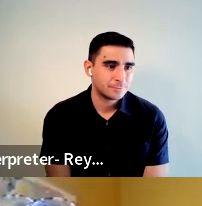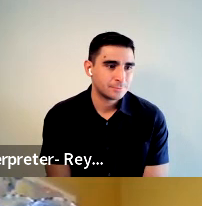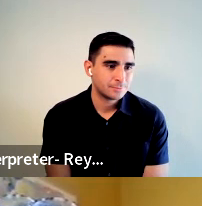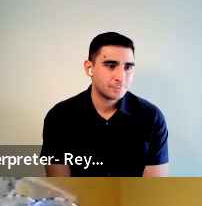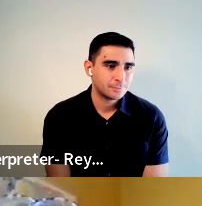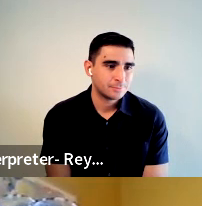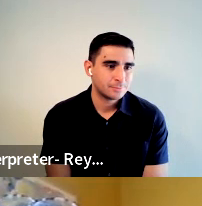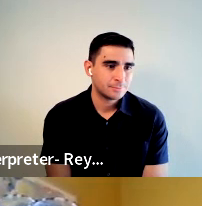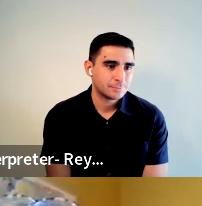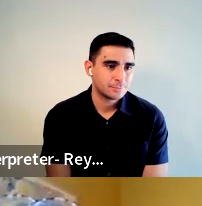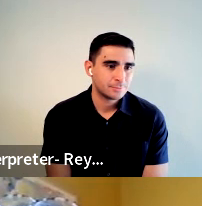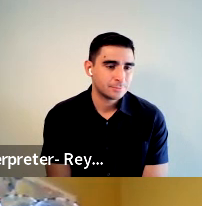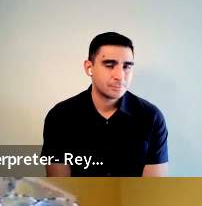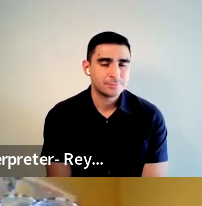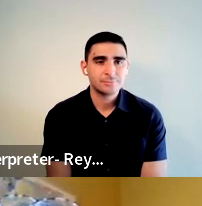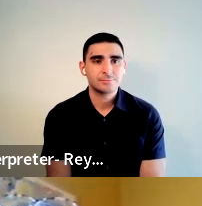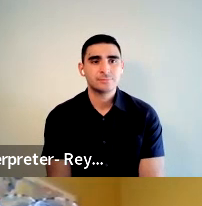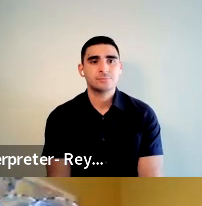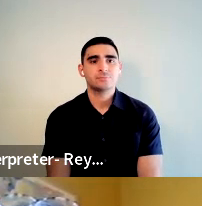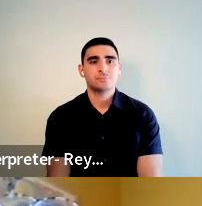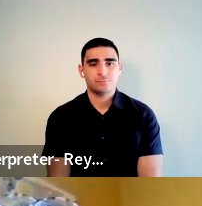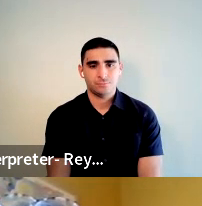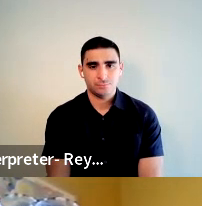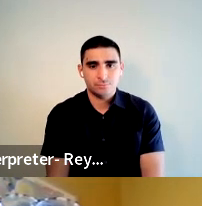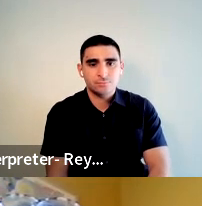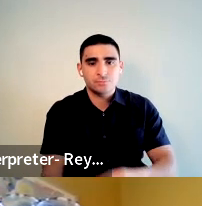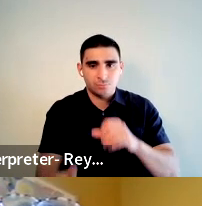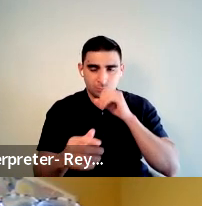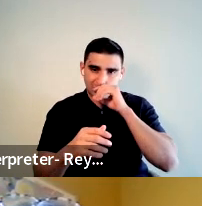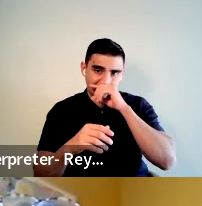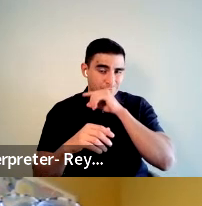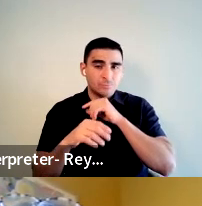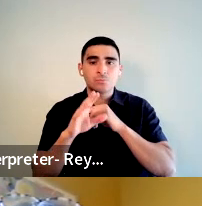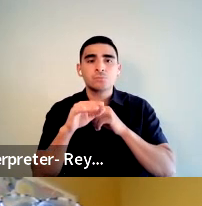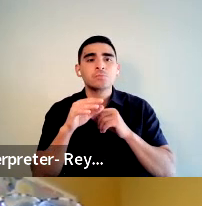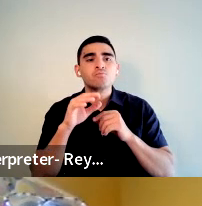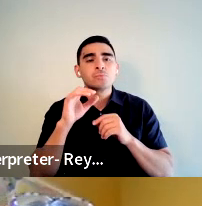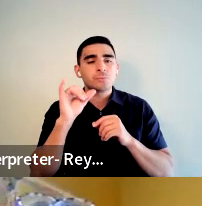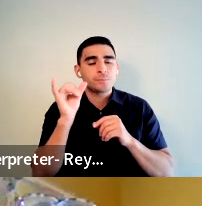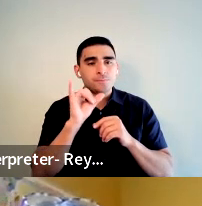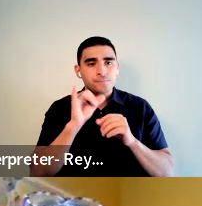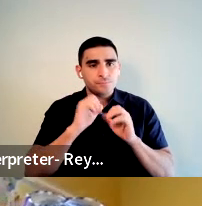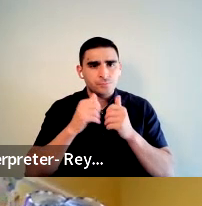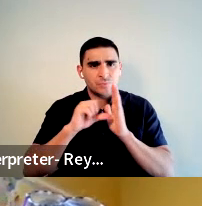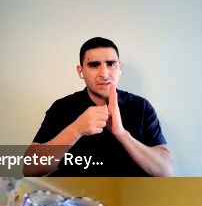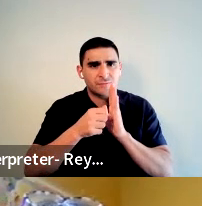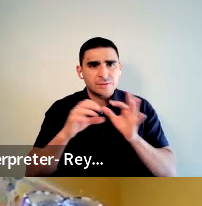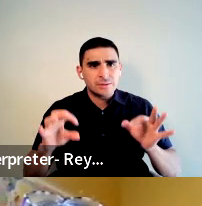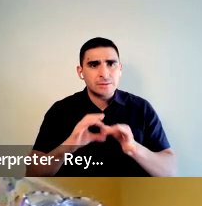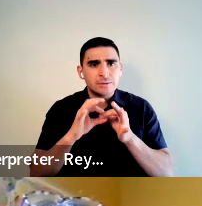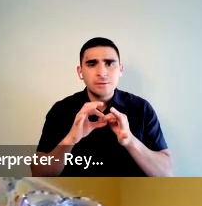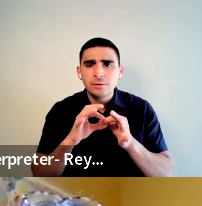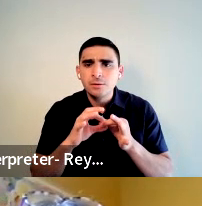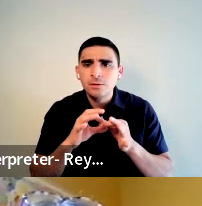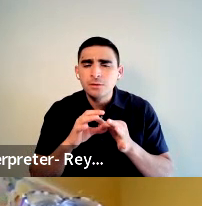I don't have anything to add other than to, again, emphasize the connection between these, as has been named,